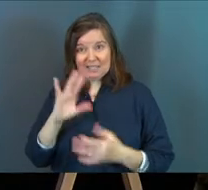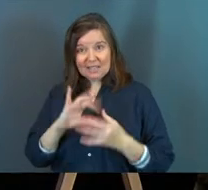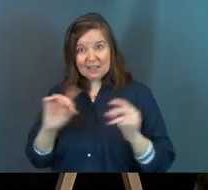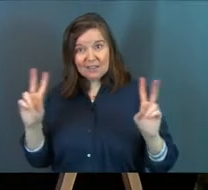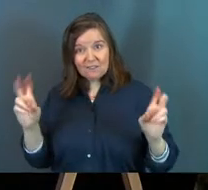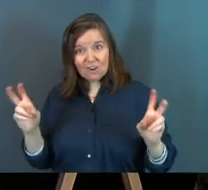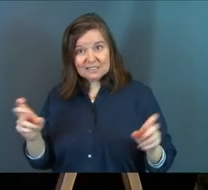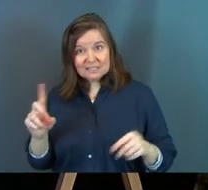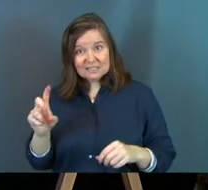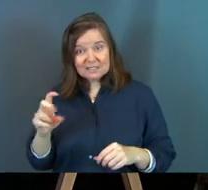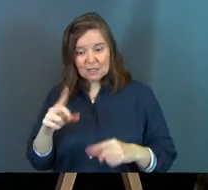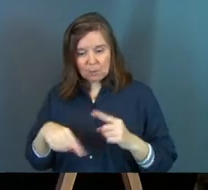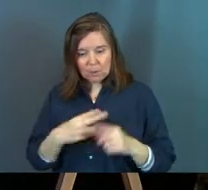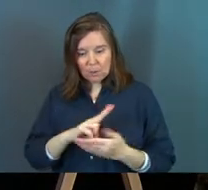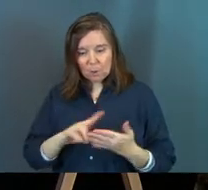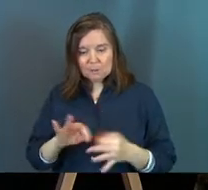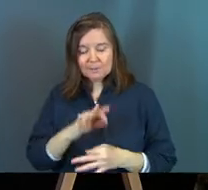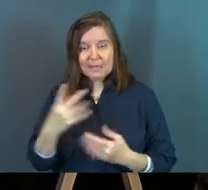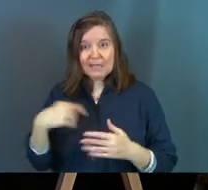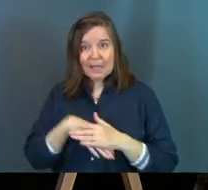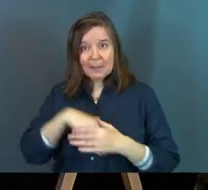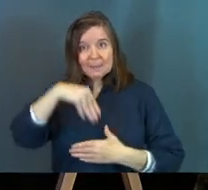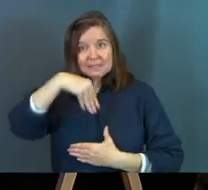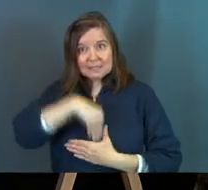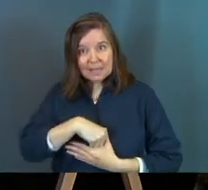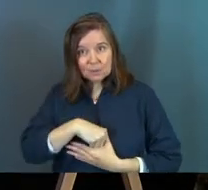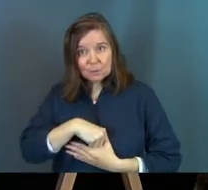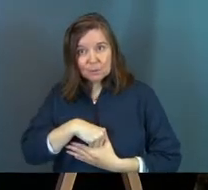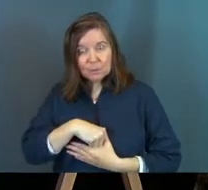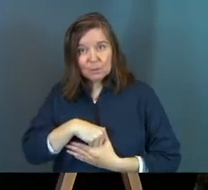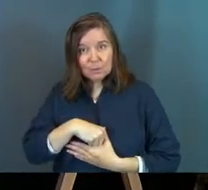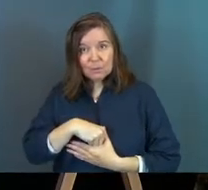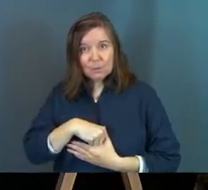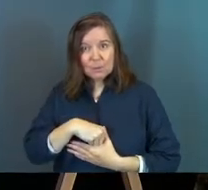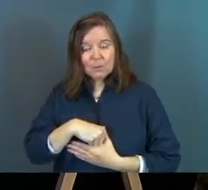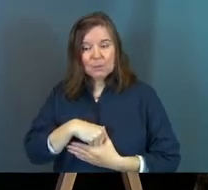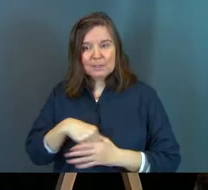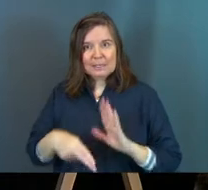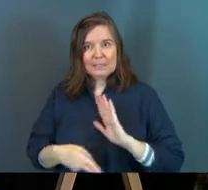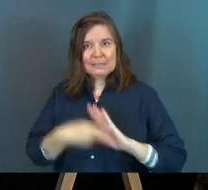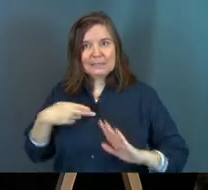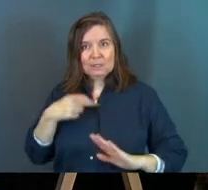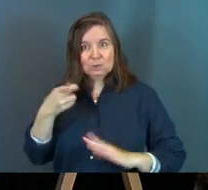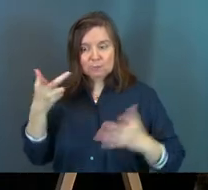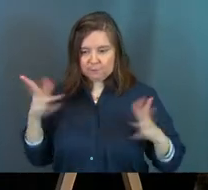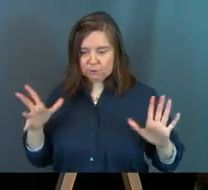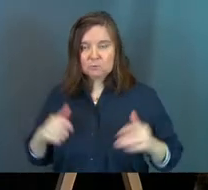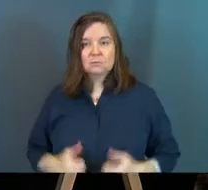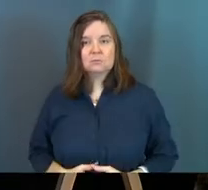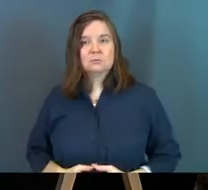there? It says, when the Holy Spirit came inside of you, it sealed you.